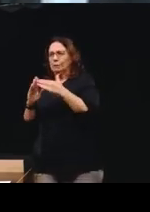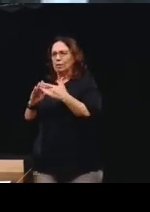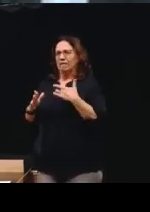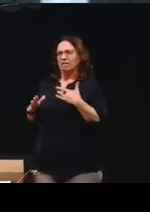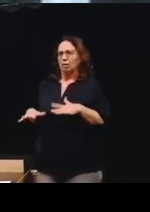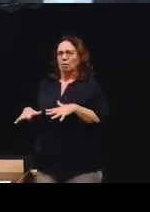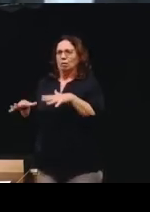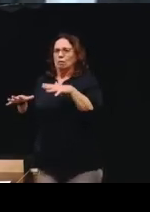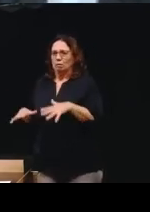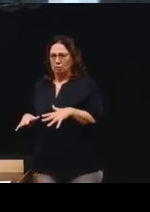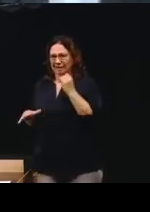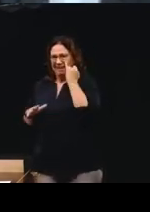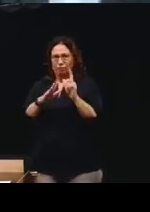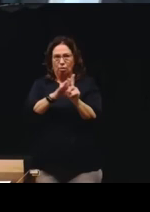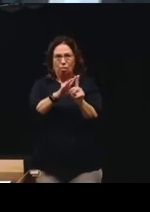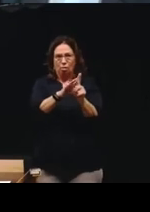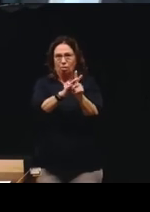level of frequency. And we've worked hard